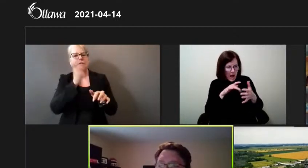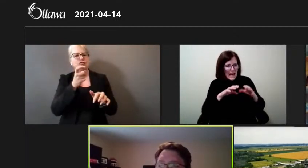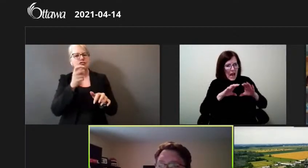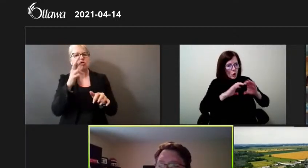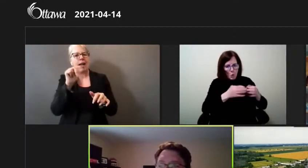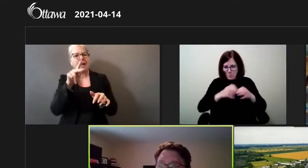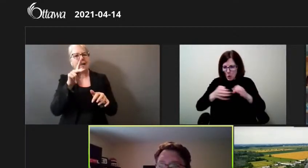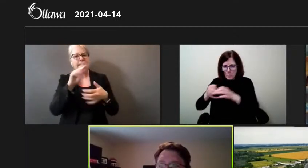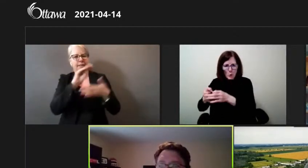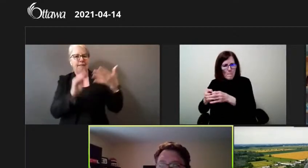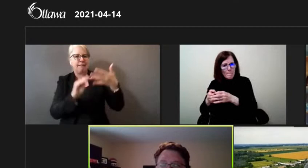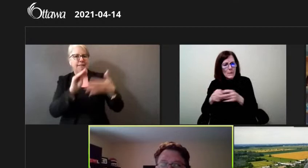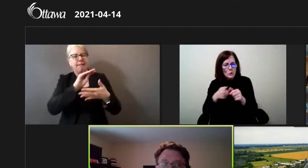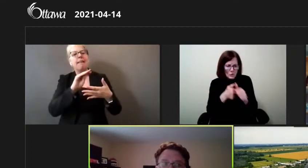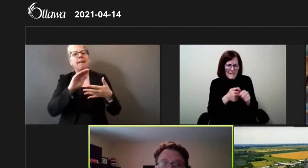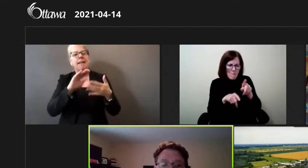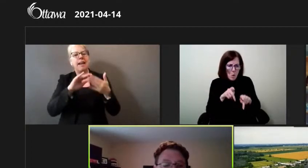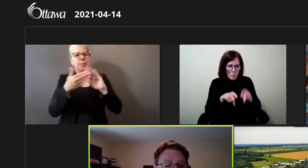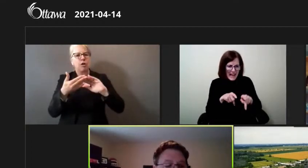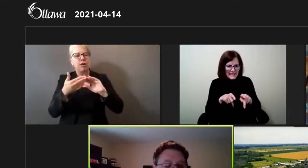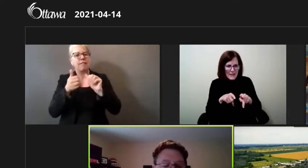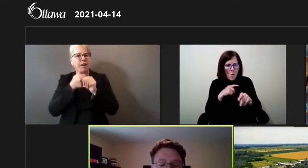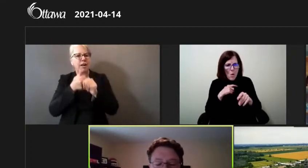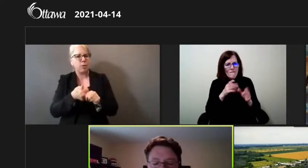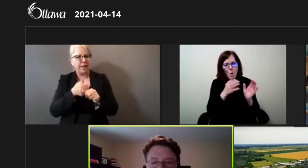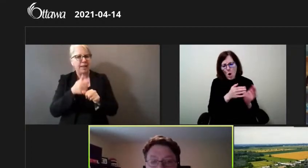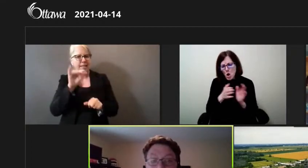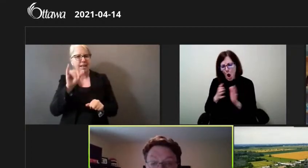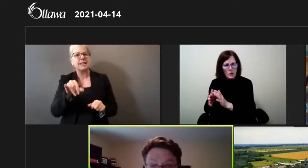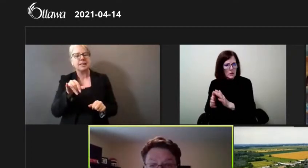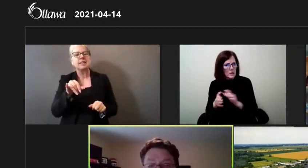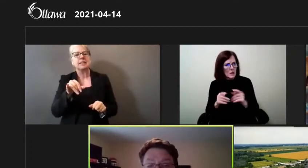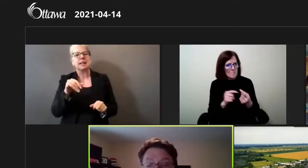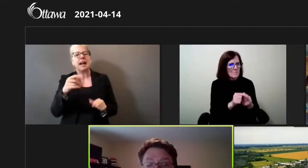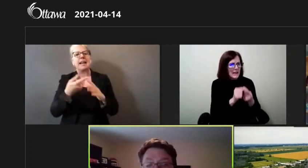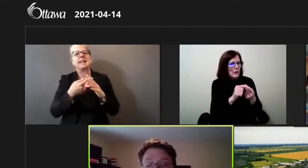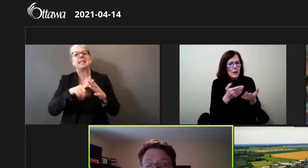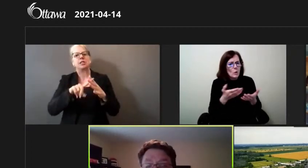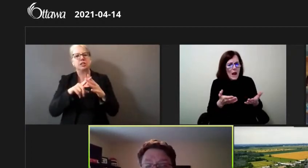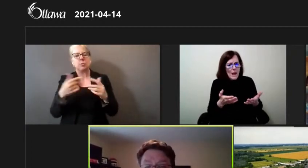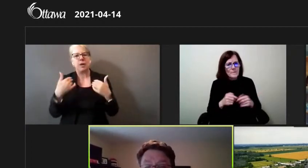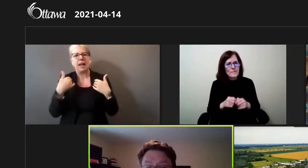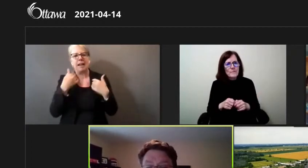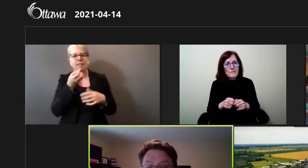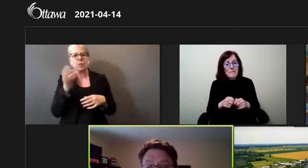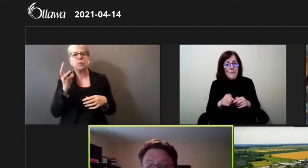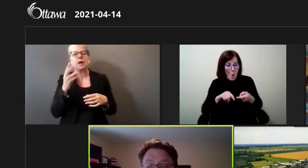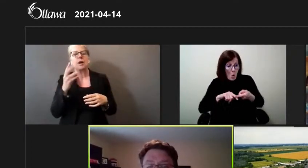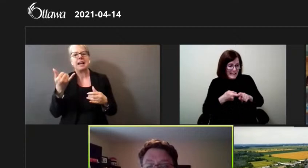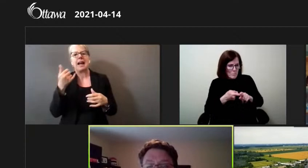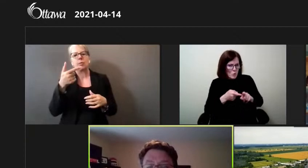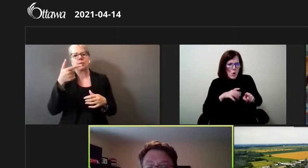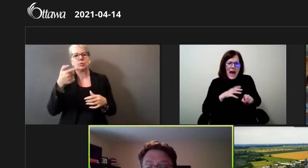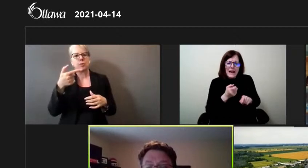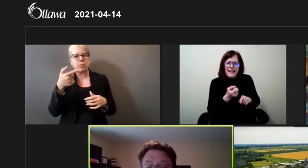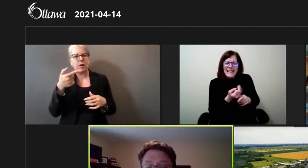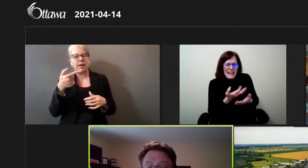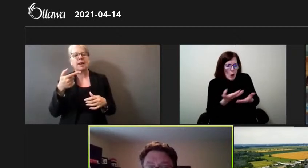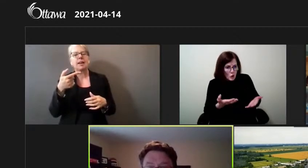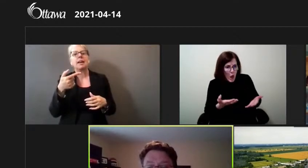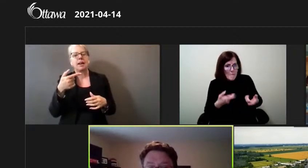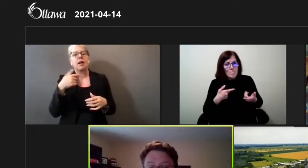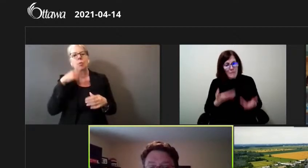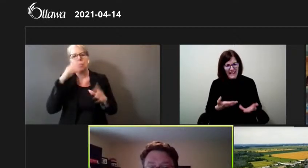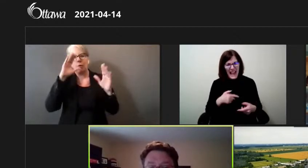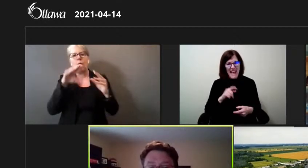the neighborhoods according. And initially we had a few. We're now at 21. We hope to